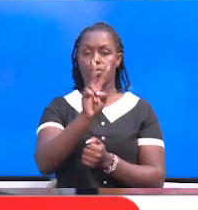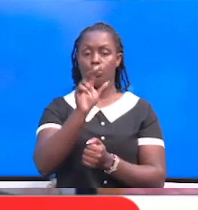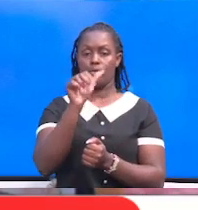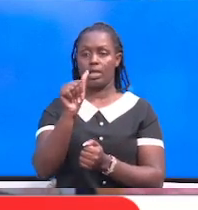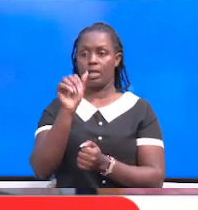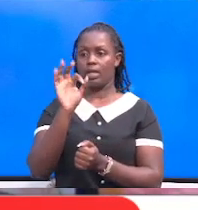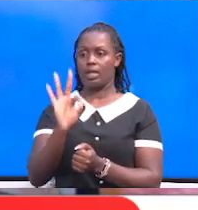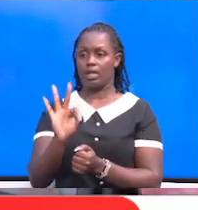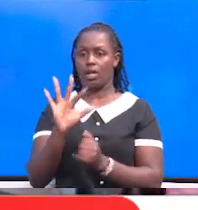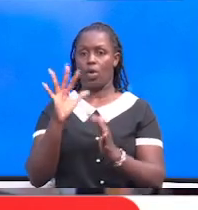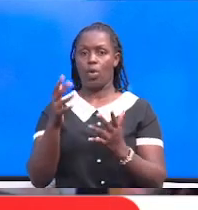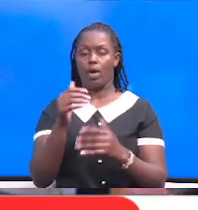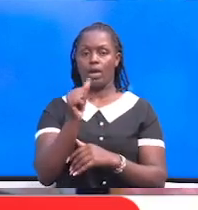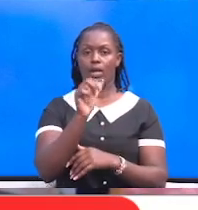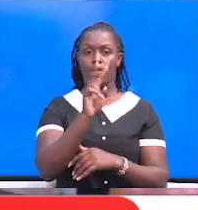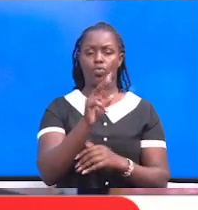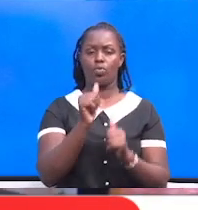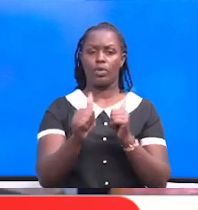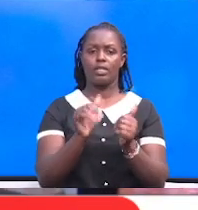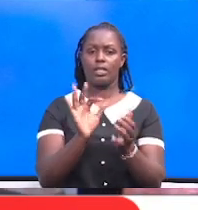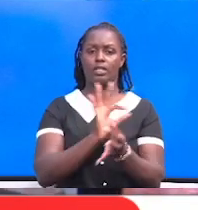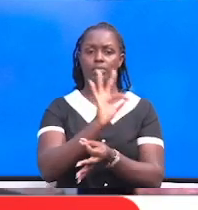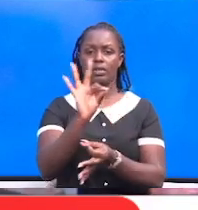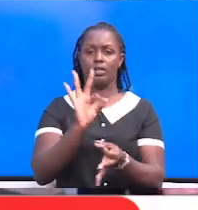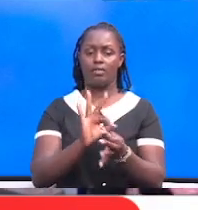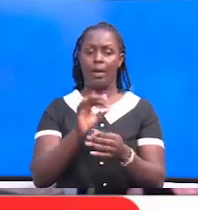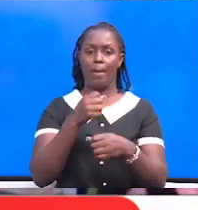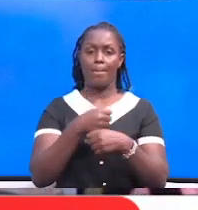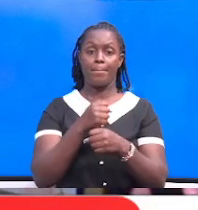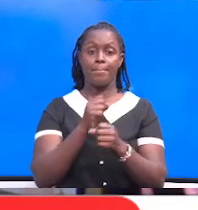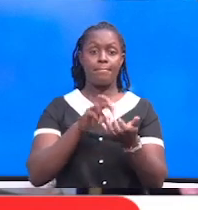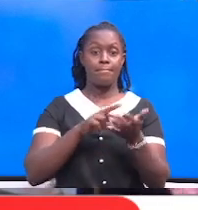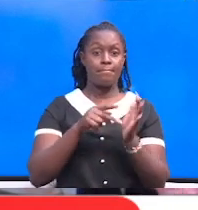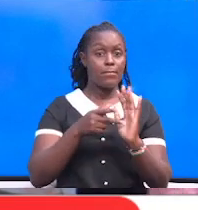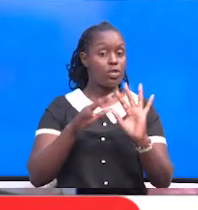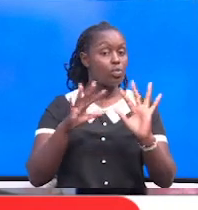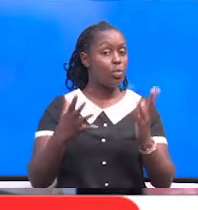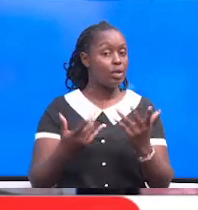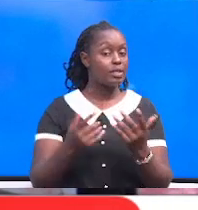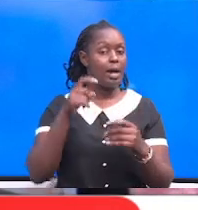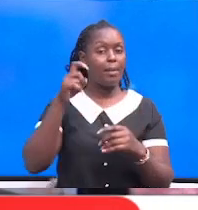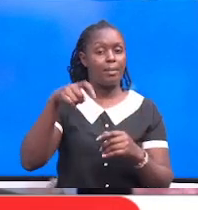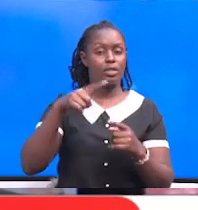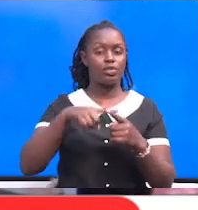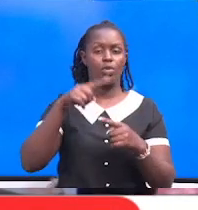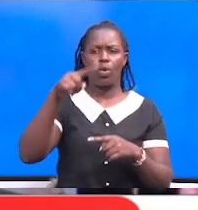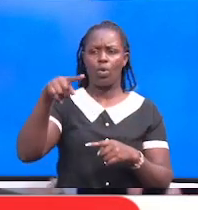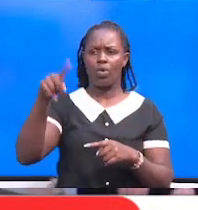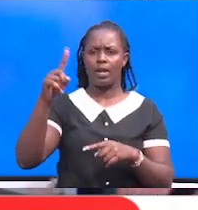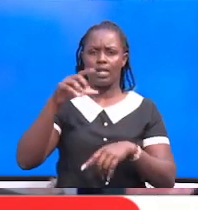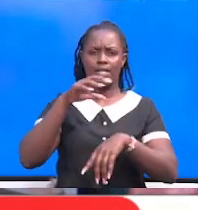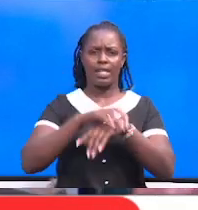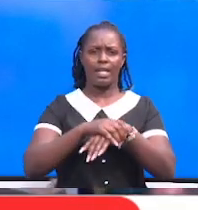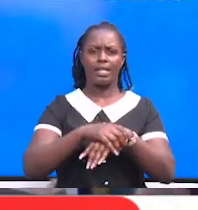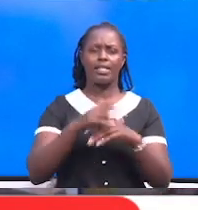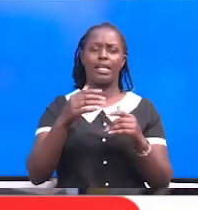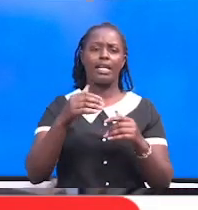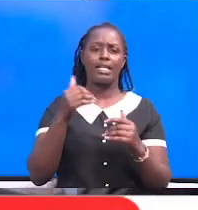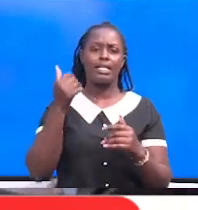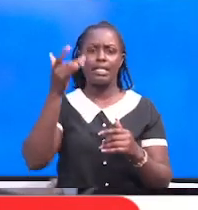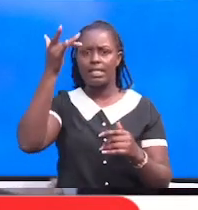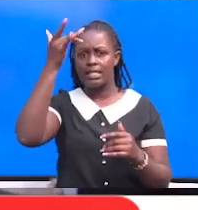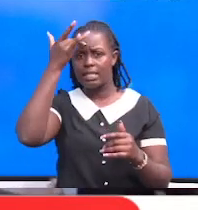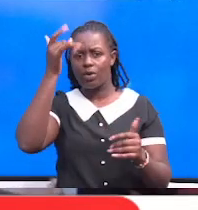very specific. And therefore, it means what? It means that we are going to give correctly diagnosed, accurately, and give correct result